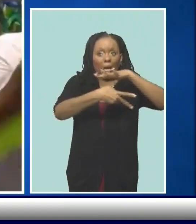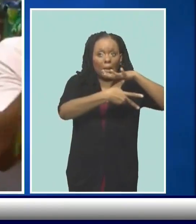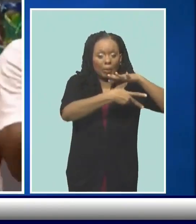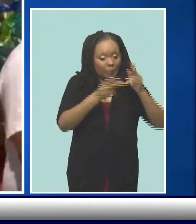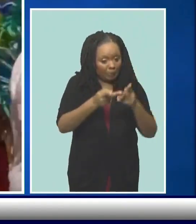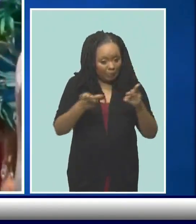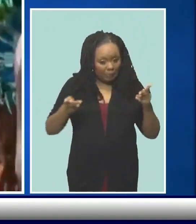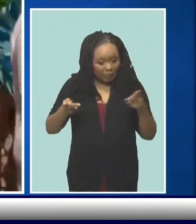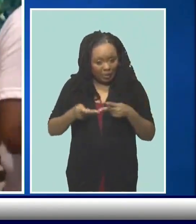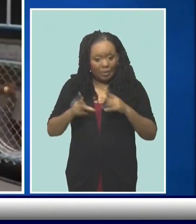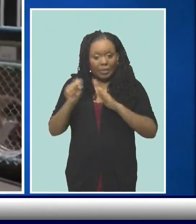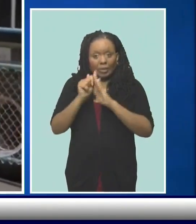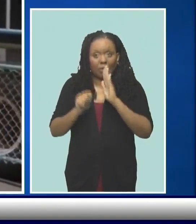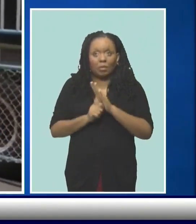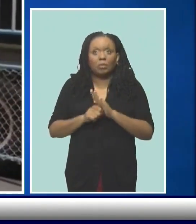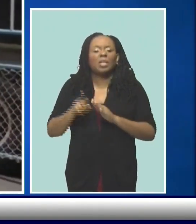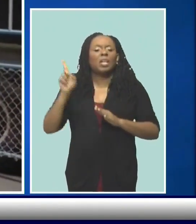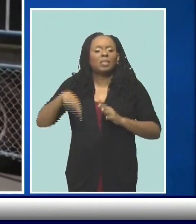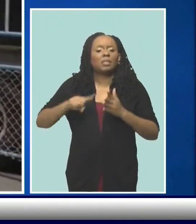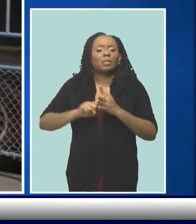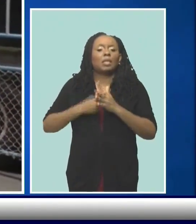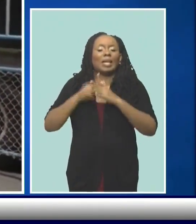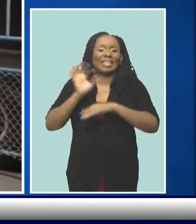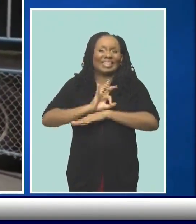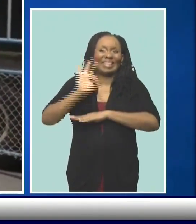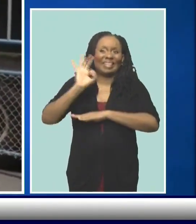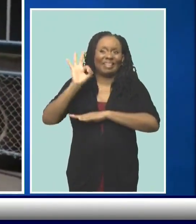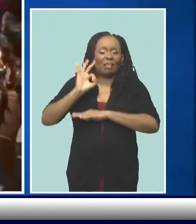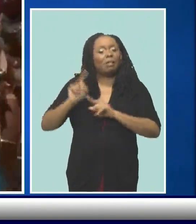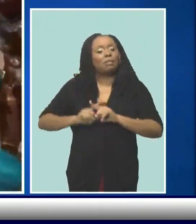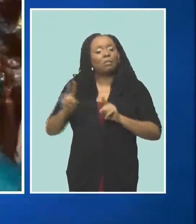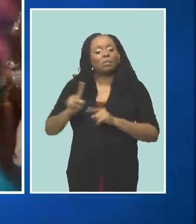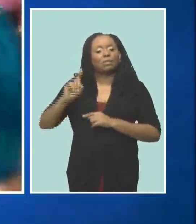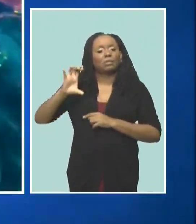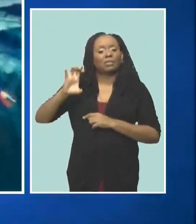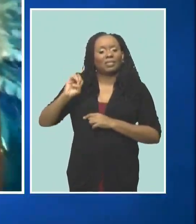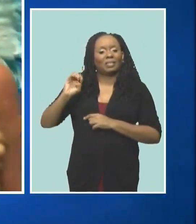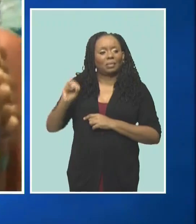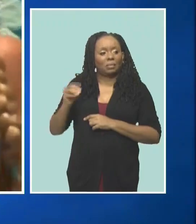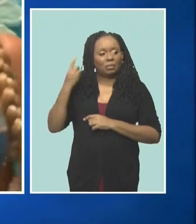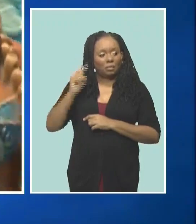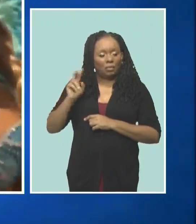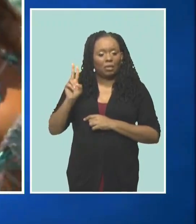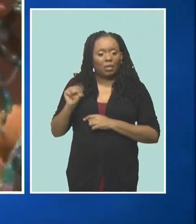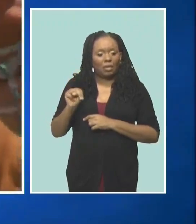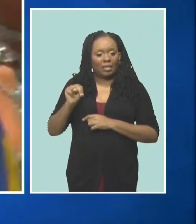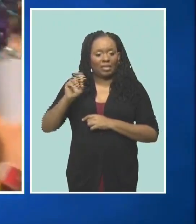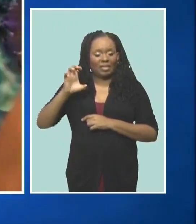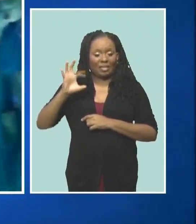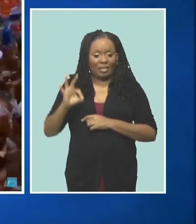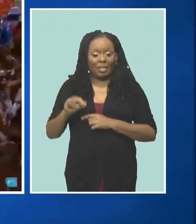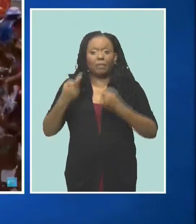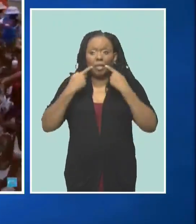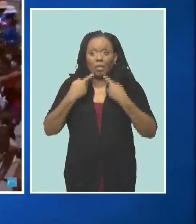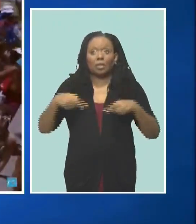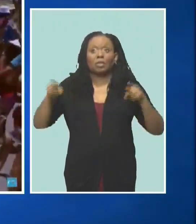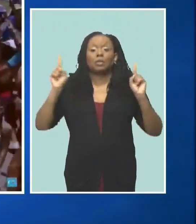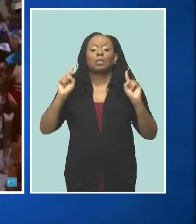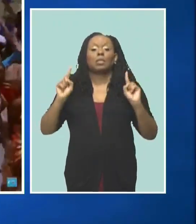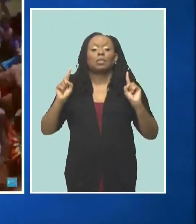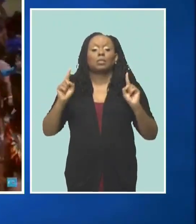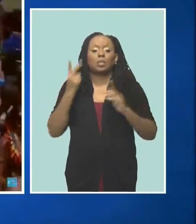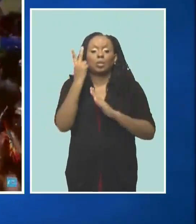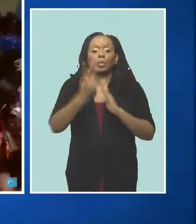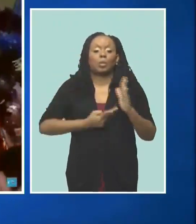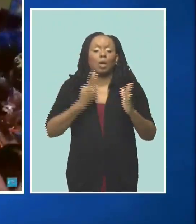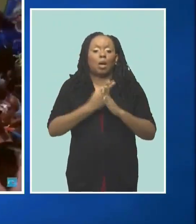to start at 9 a.m., Chief Executive Officer of the National Cultural Foundation, Carol Roberts, announced a 2-hour